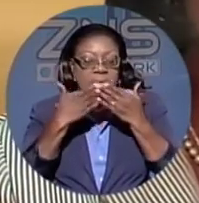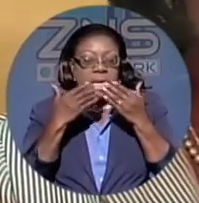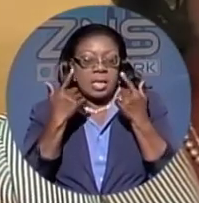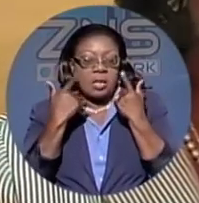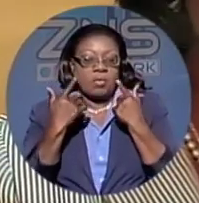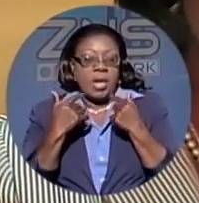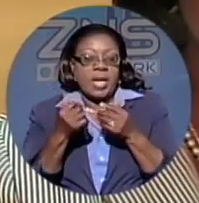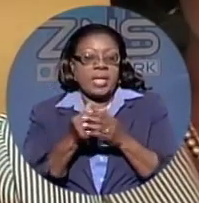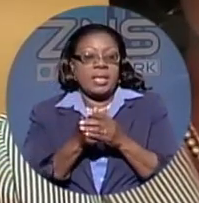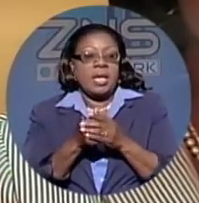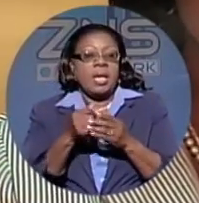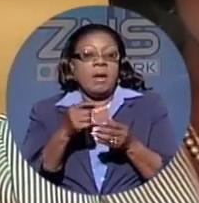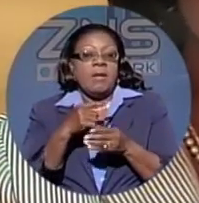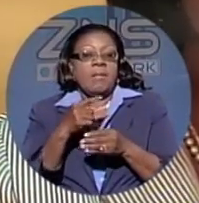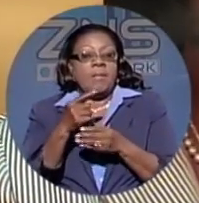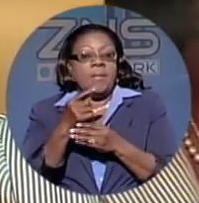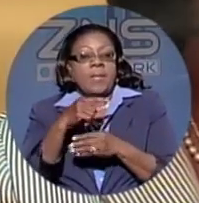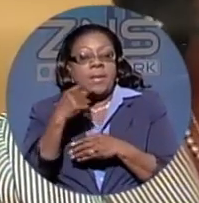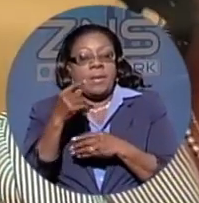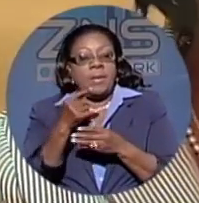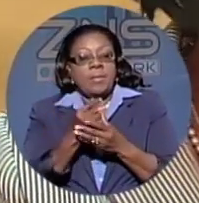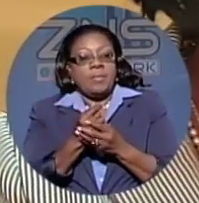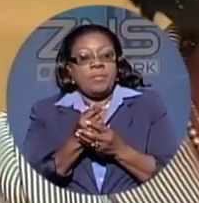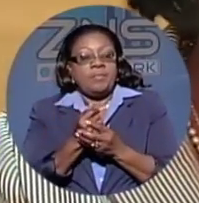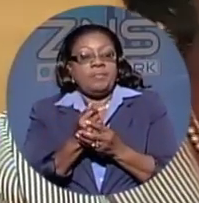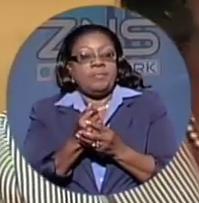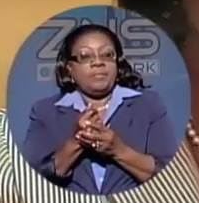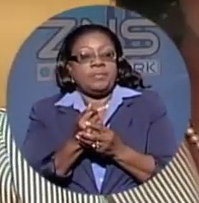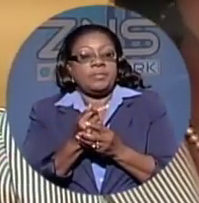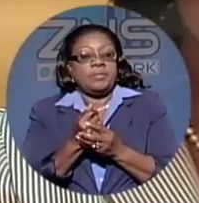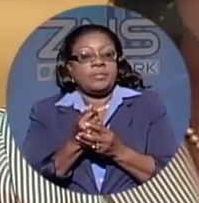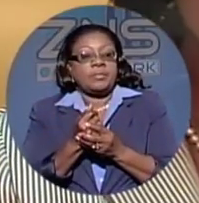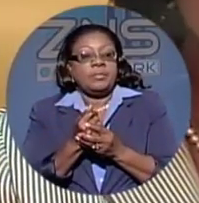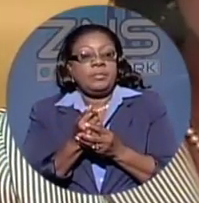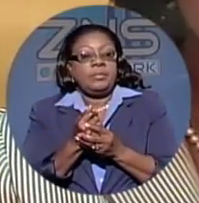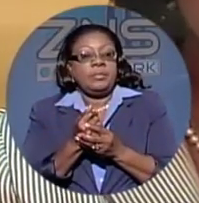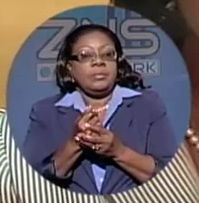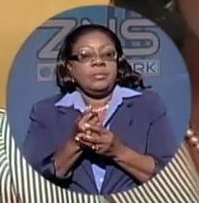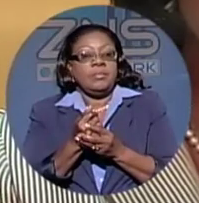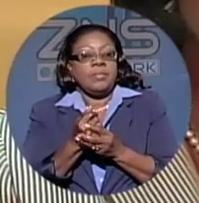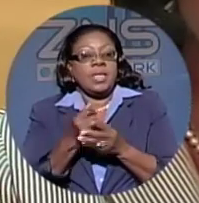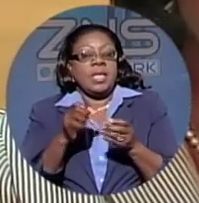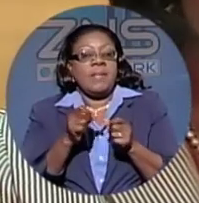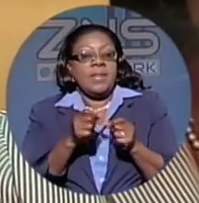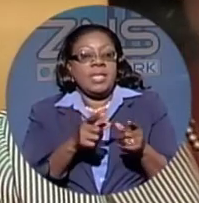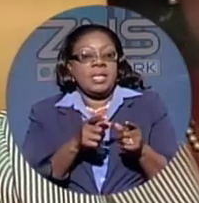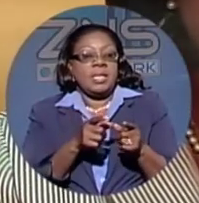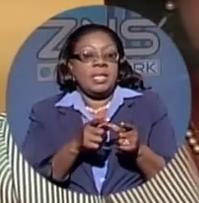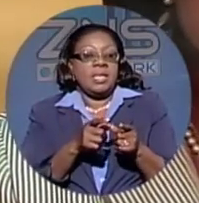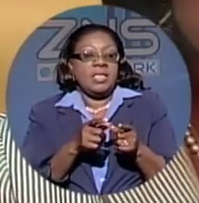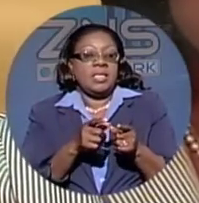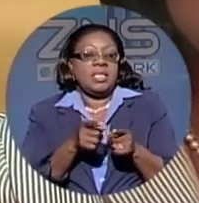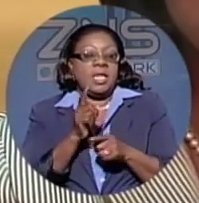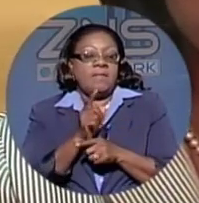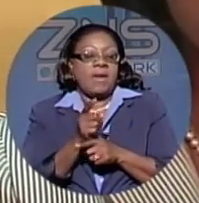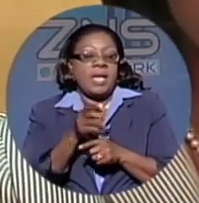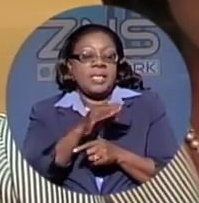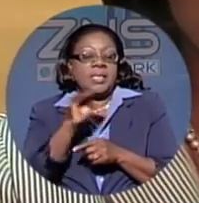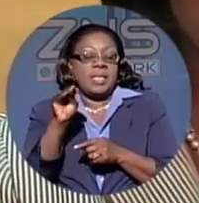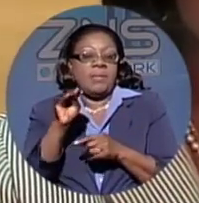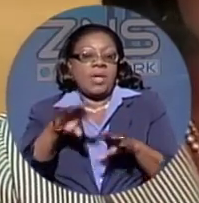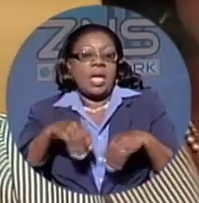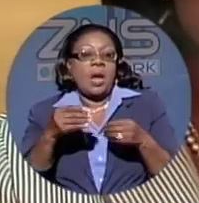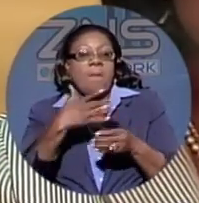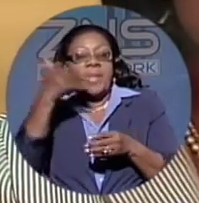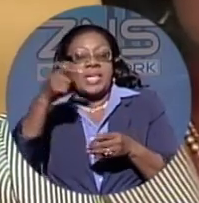saddened by the news. Many who actually cried about it. And immediately I advised them on